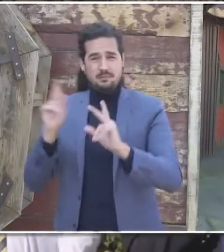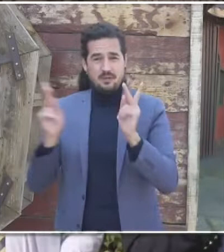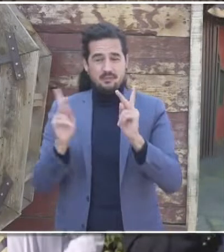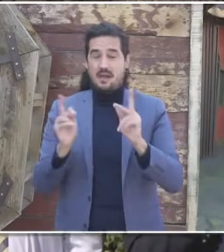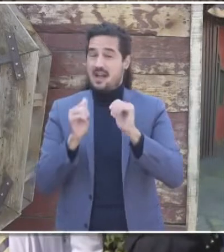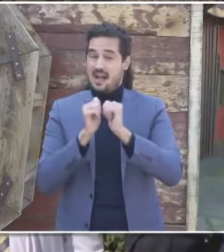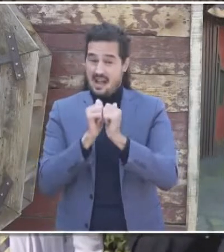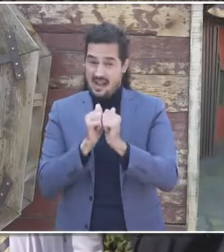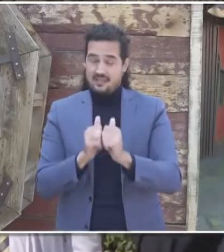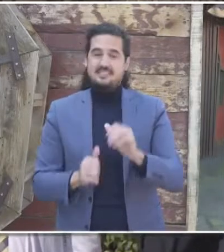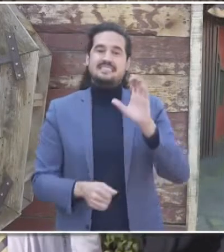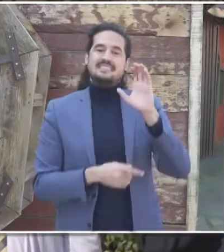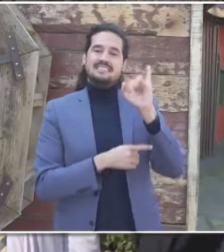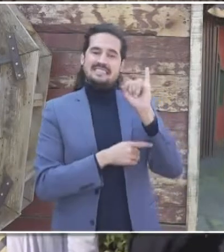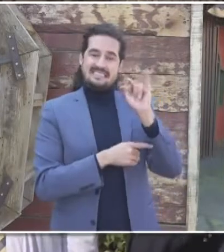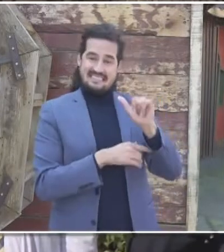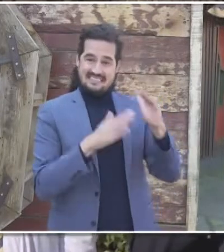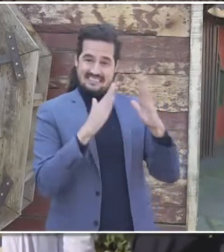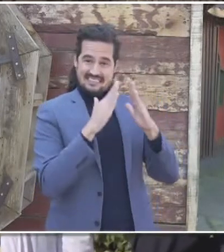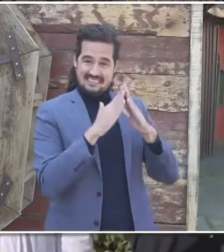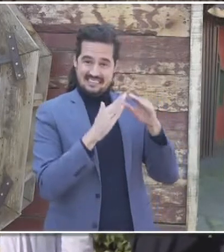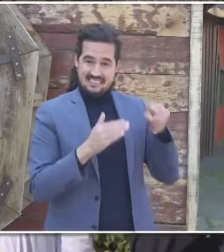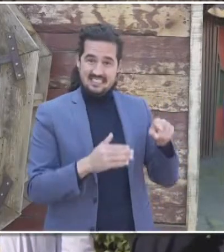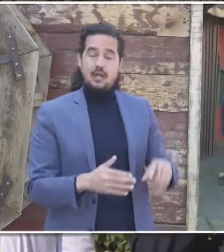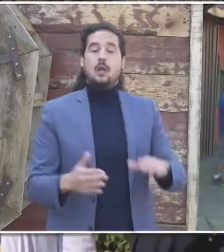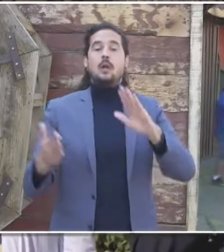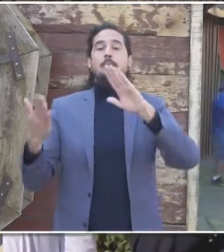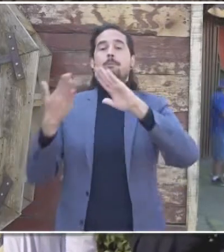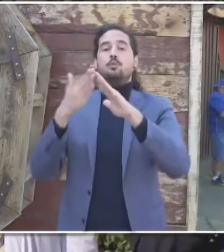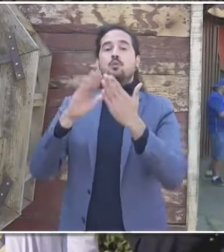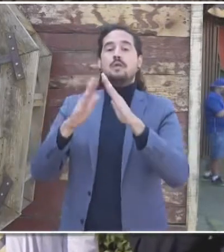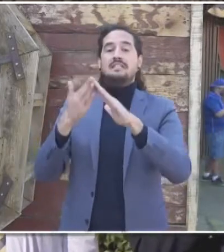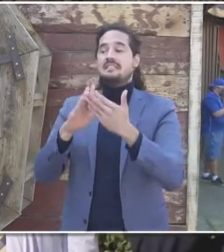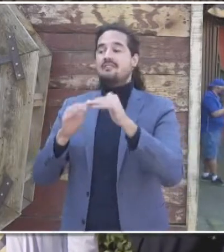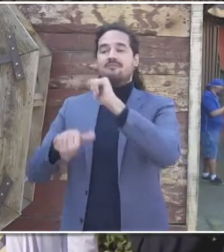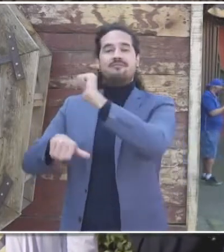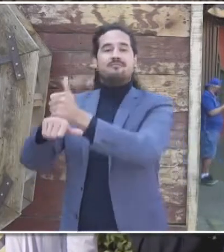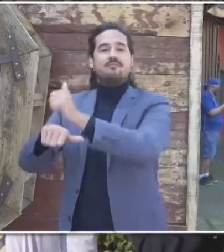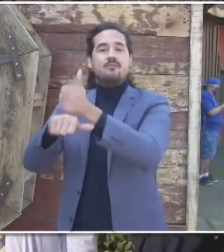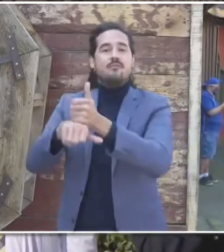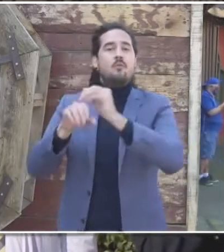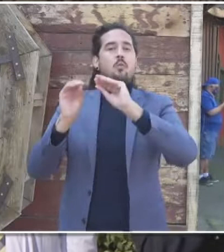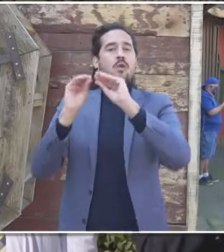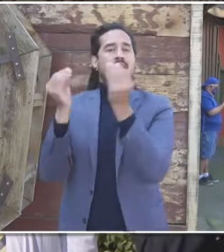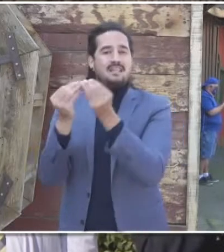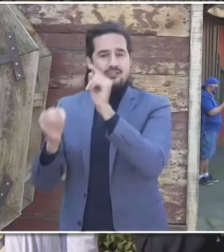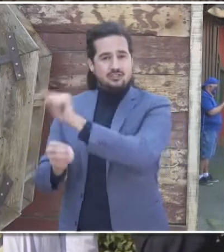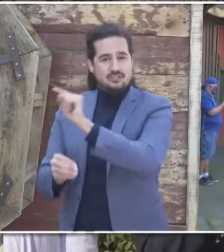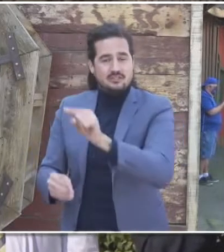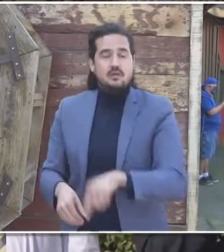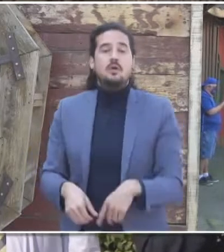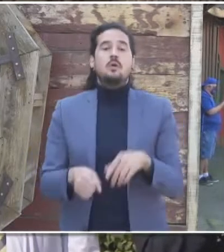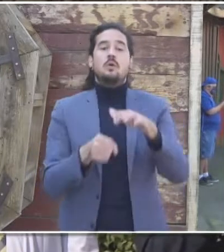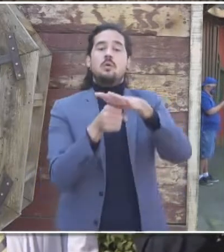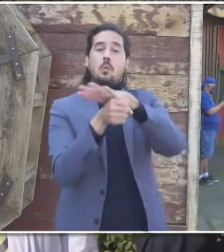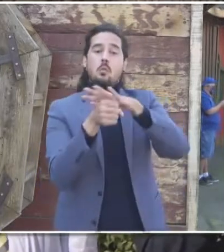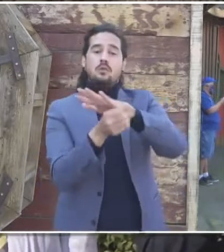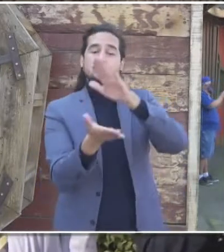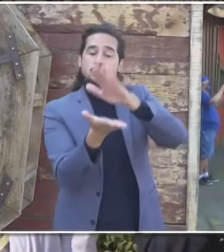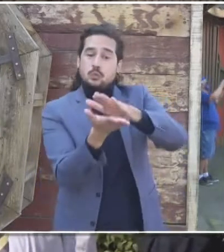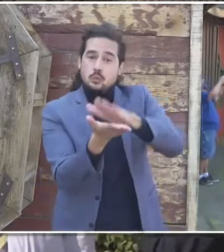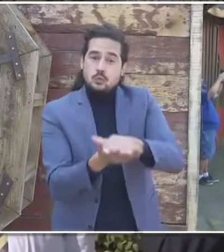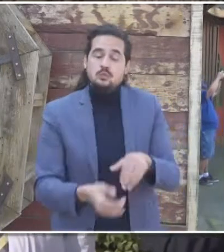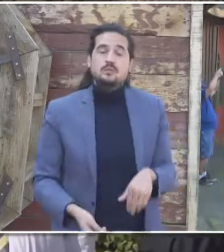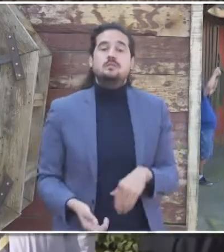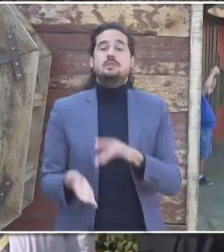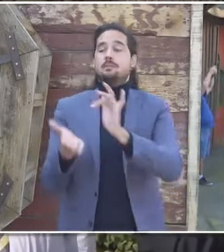community-based organizations, our local businesses, our schools, our medical providers, and our media partners. We could